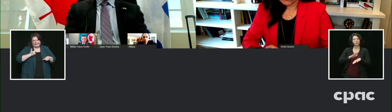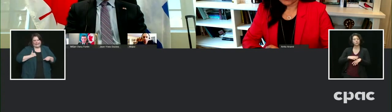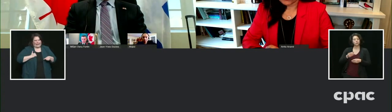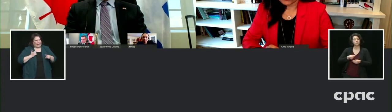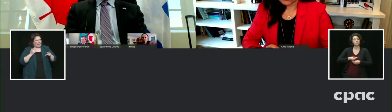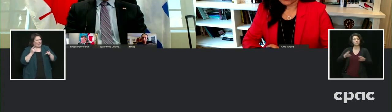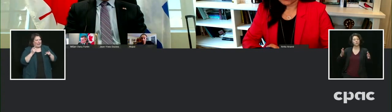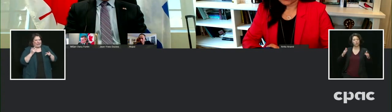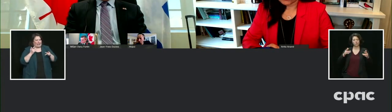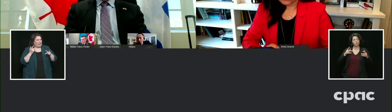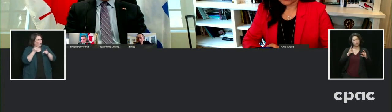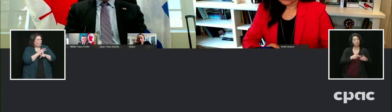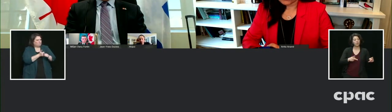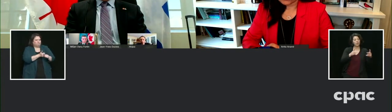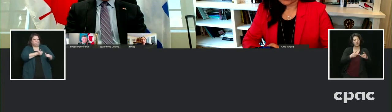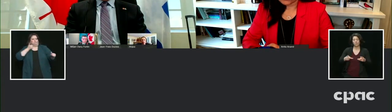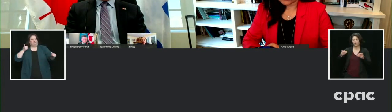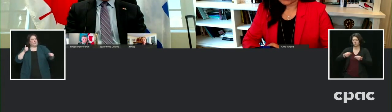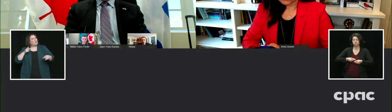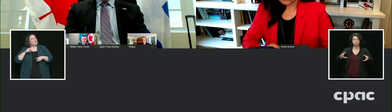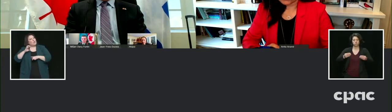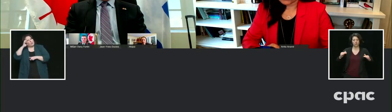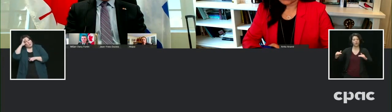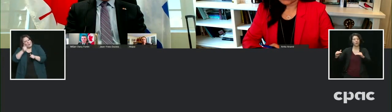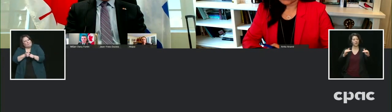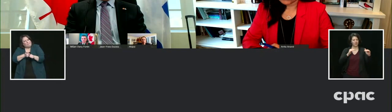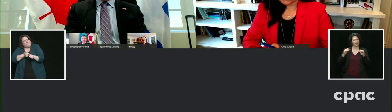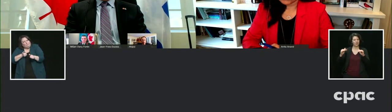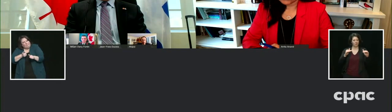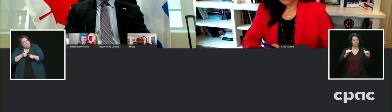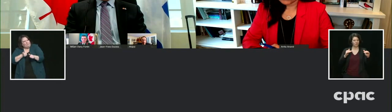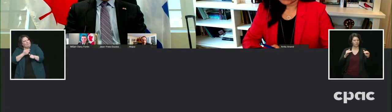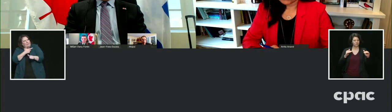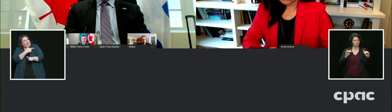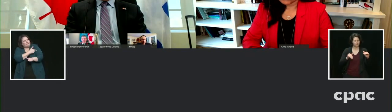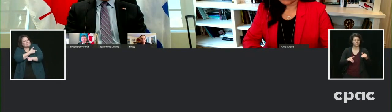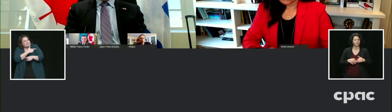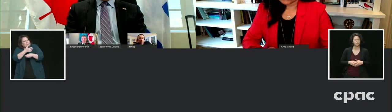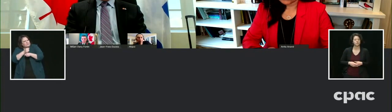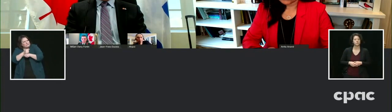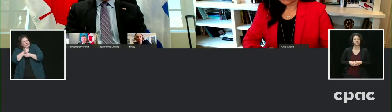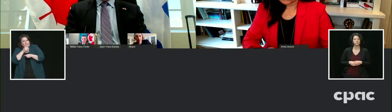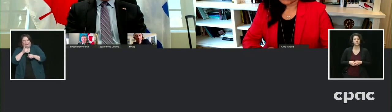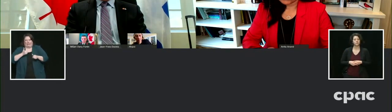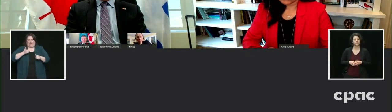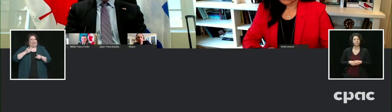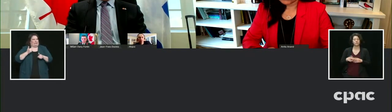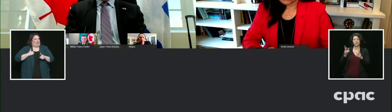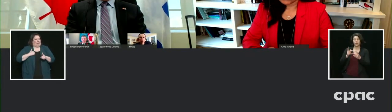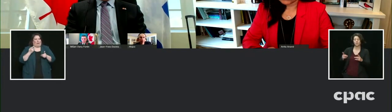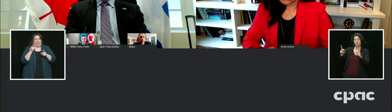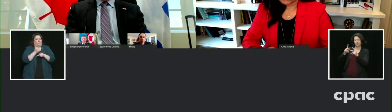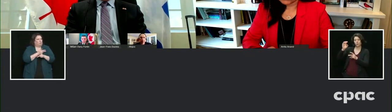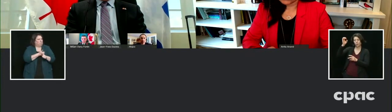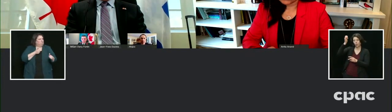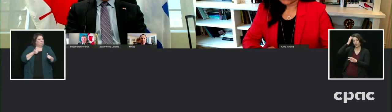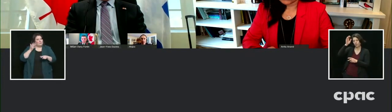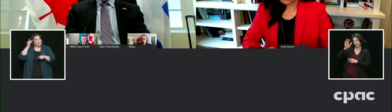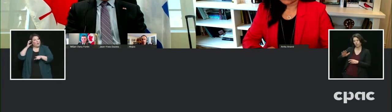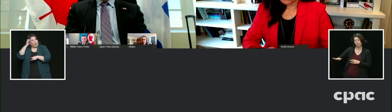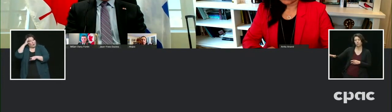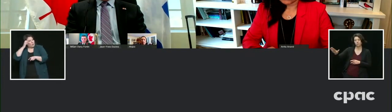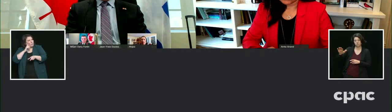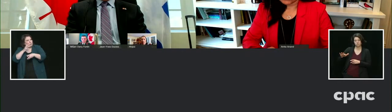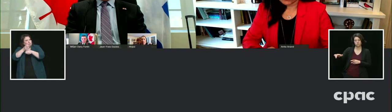worse hit than European countries who have said over the weekend that they're now going to be getting their dosages and